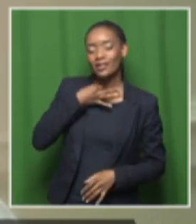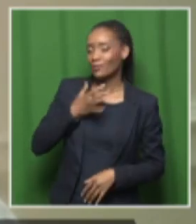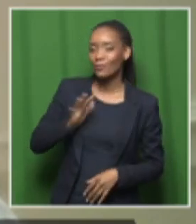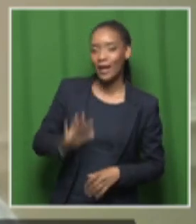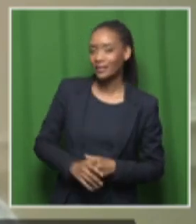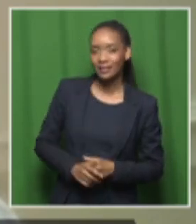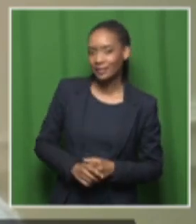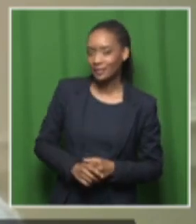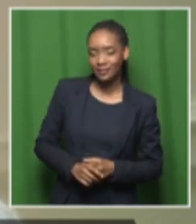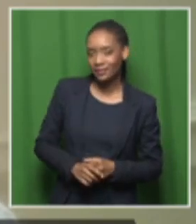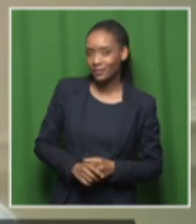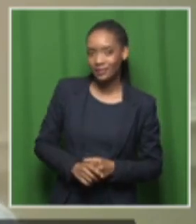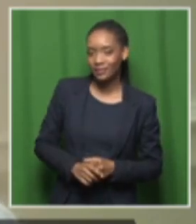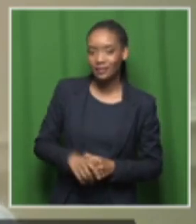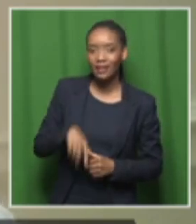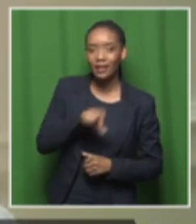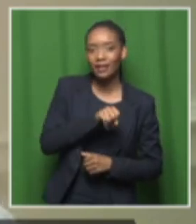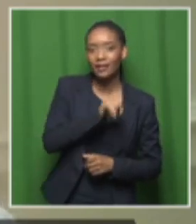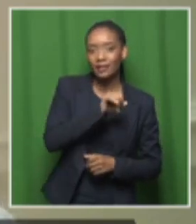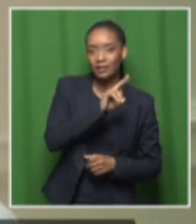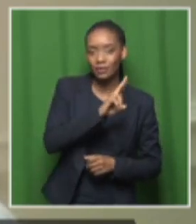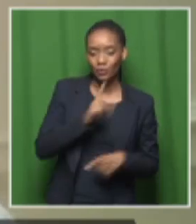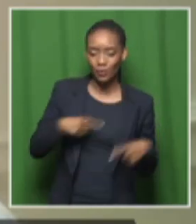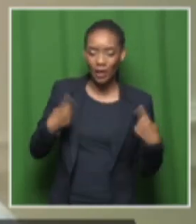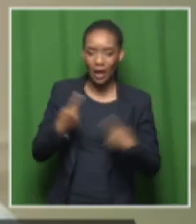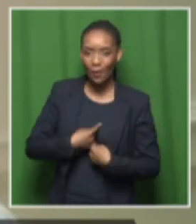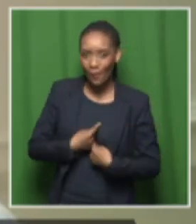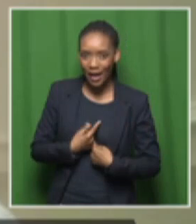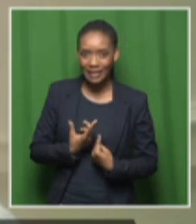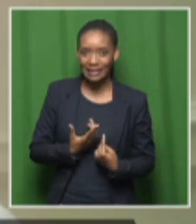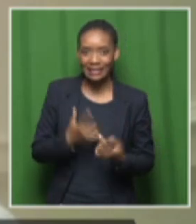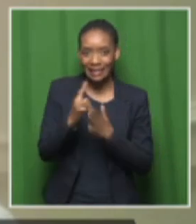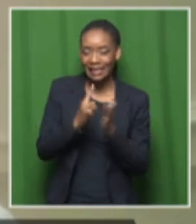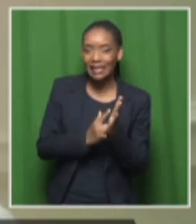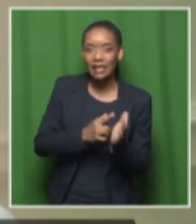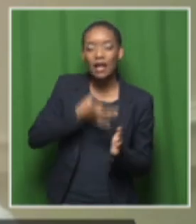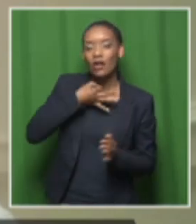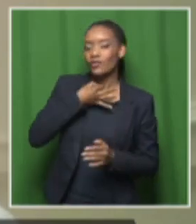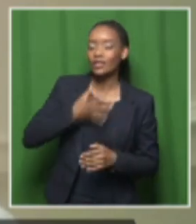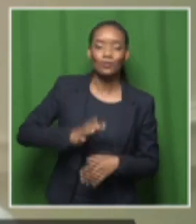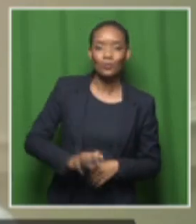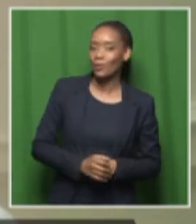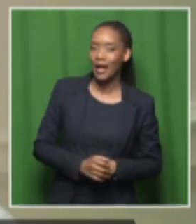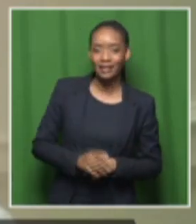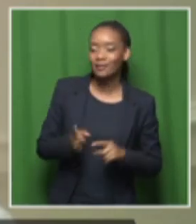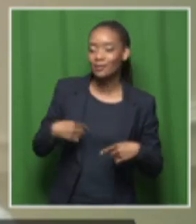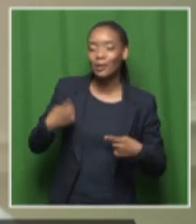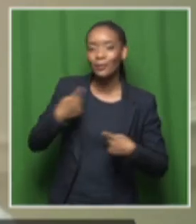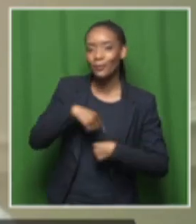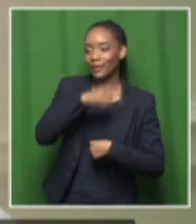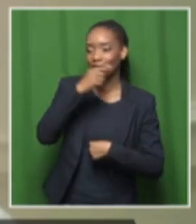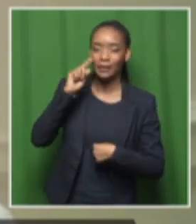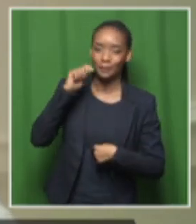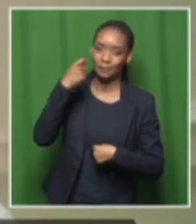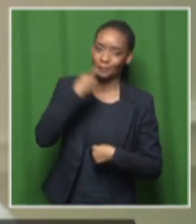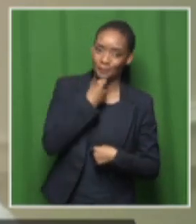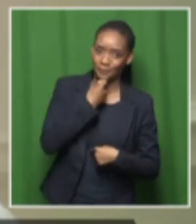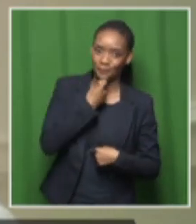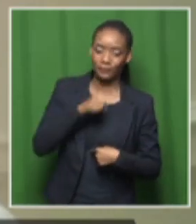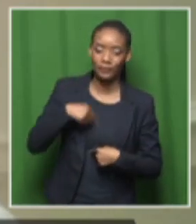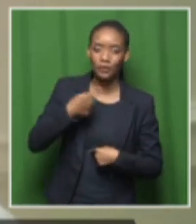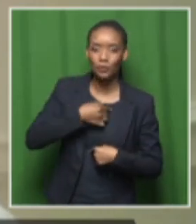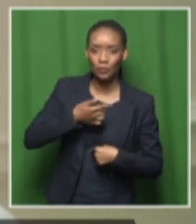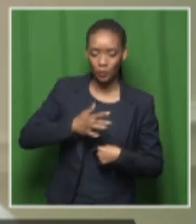ourselves and the SIU at legal risk. We will ensure that the investigation is executed appropriately at